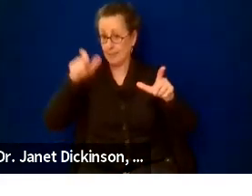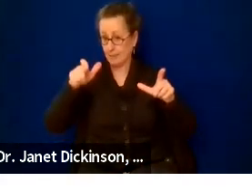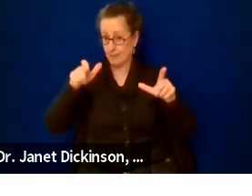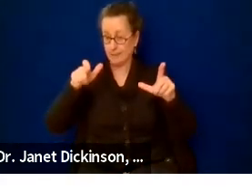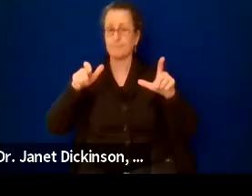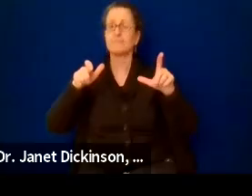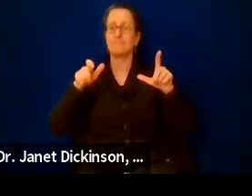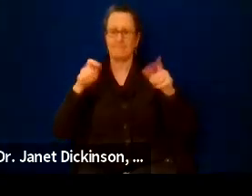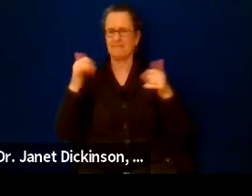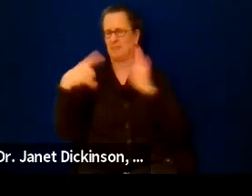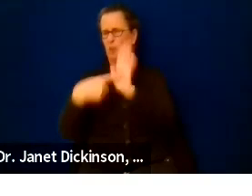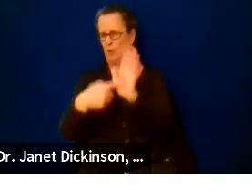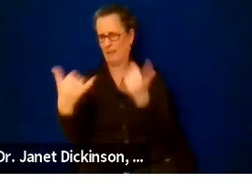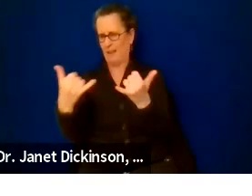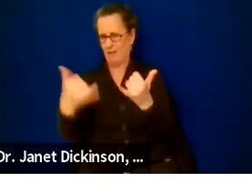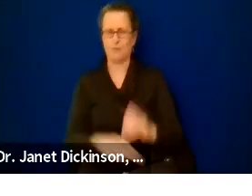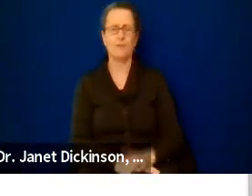going to do that right now.